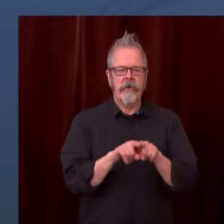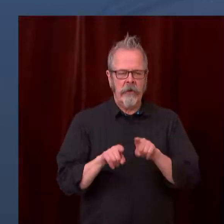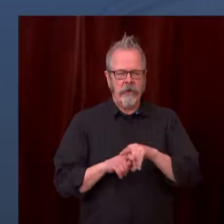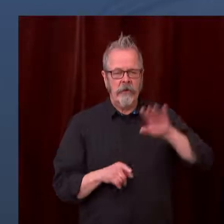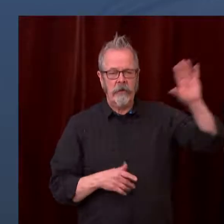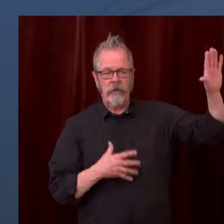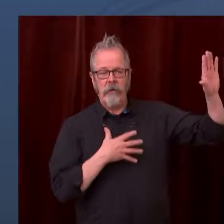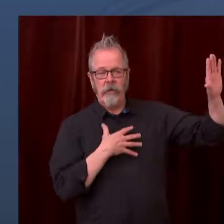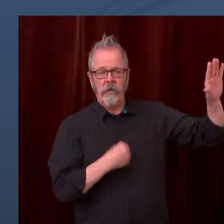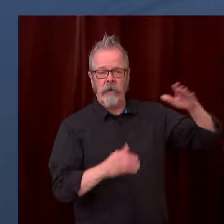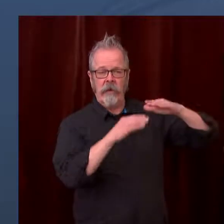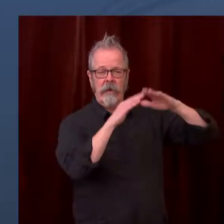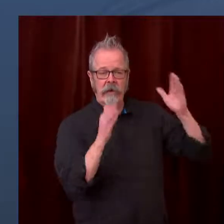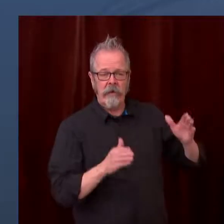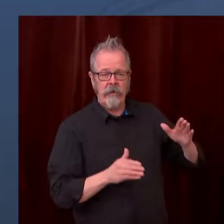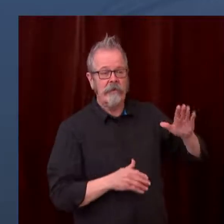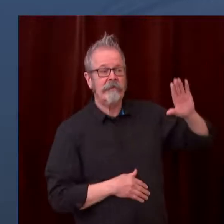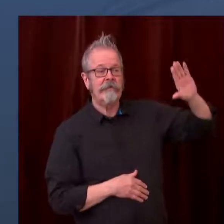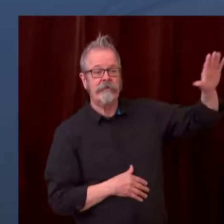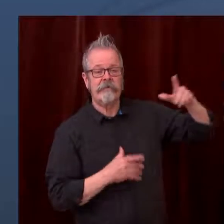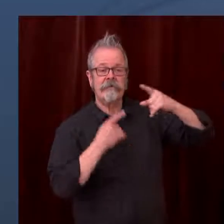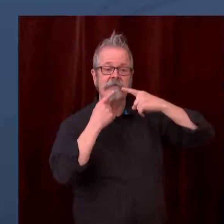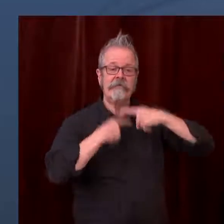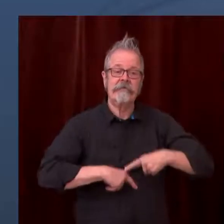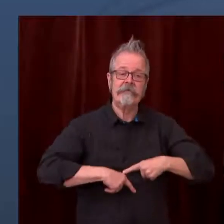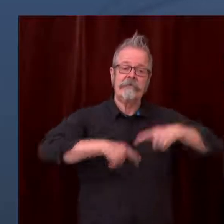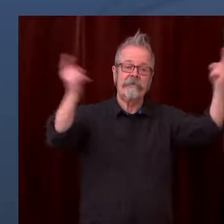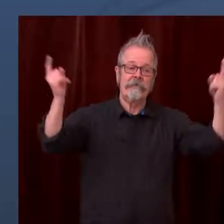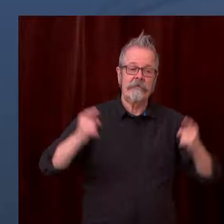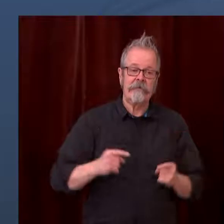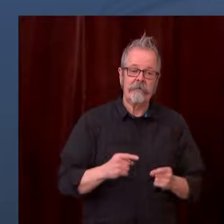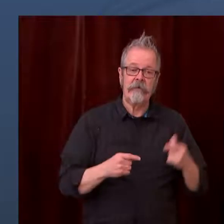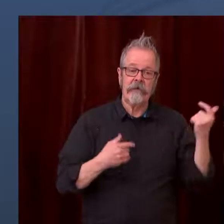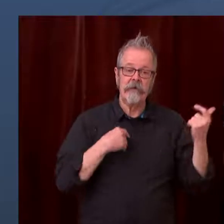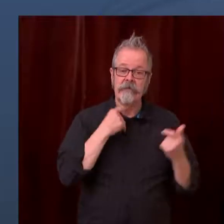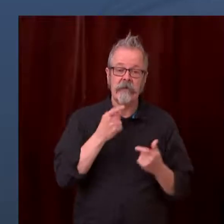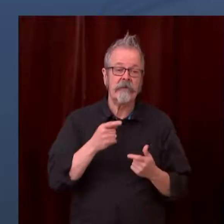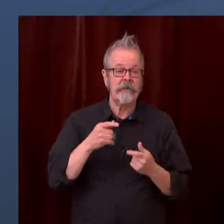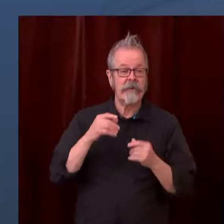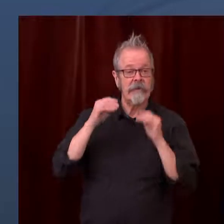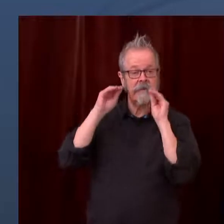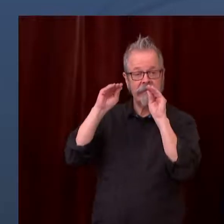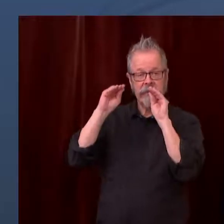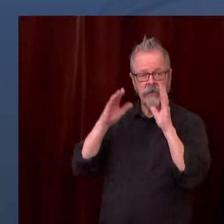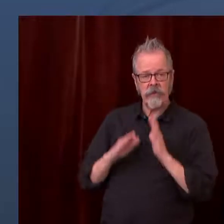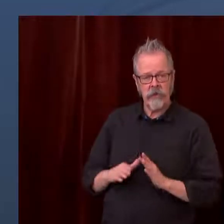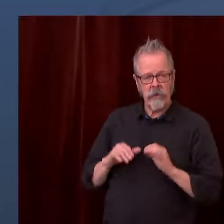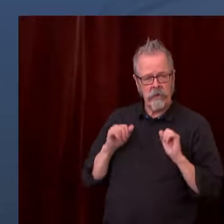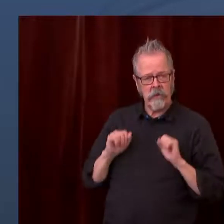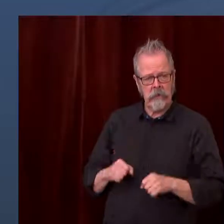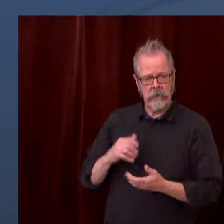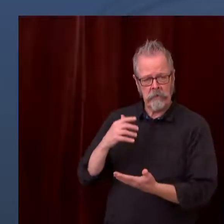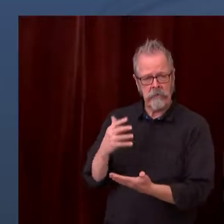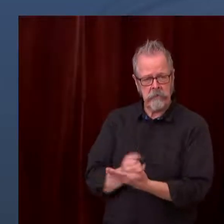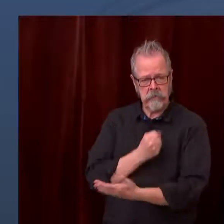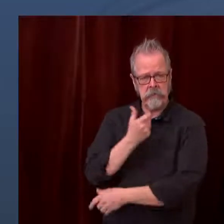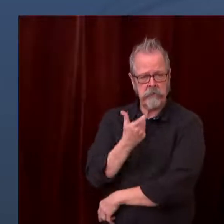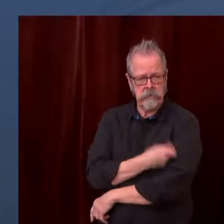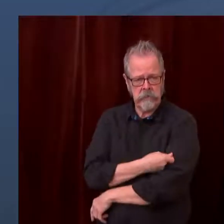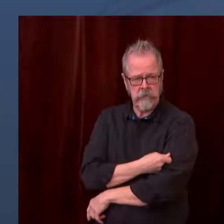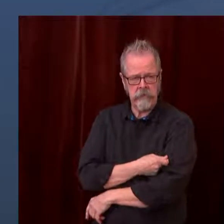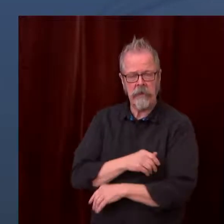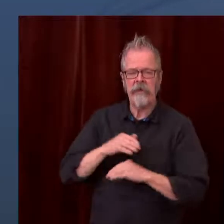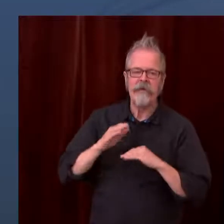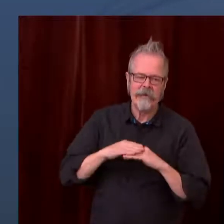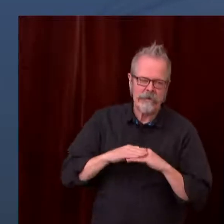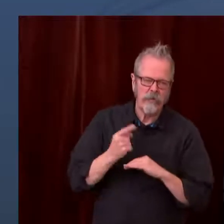just that they were saying educators, or actually in particular teachers, to get at least one dose of vaccine by the end of